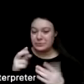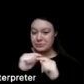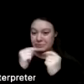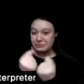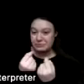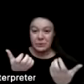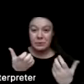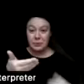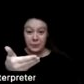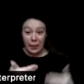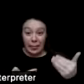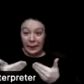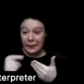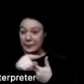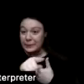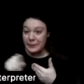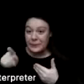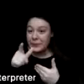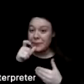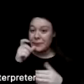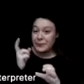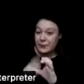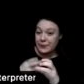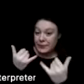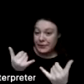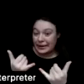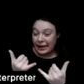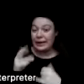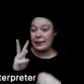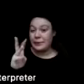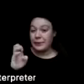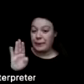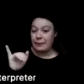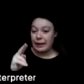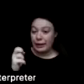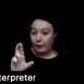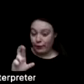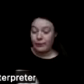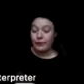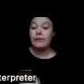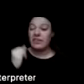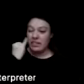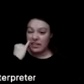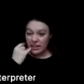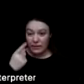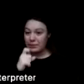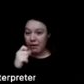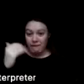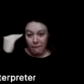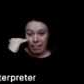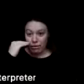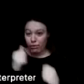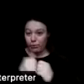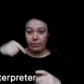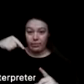to everyone that we have joining us for today's webinar. If you're new to our program, we provide support to institutions that are eligible for